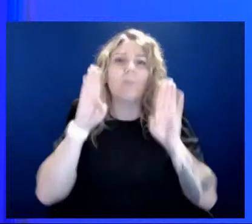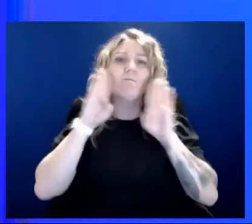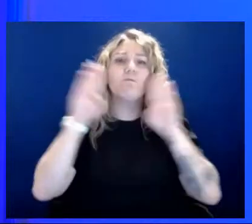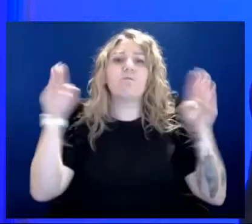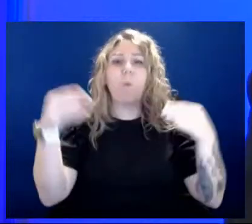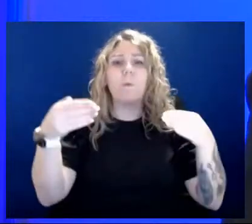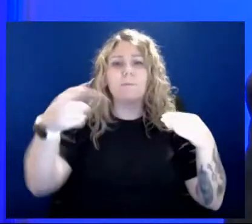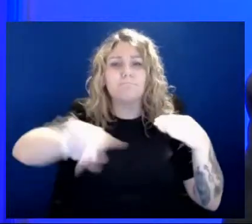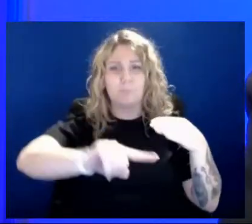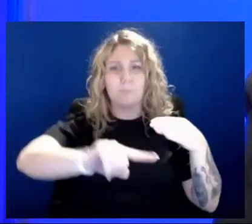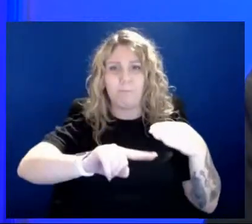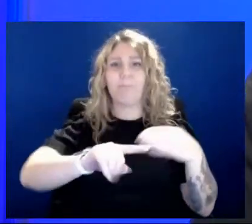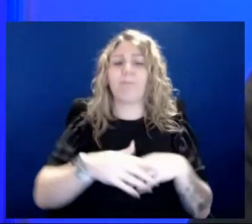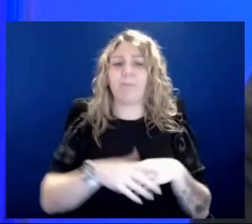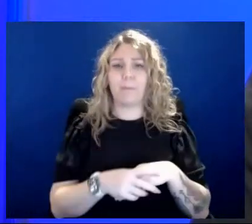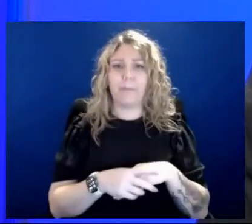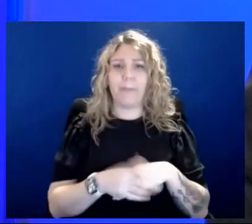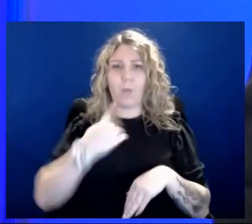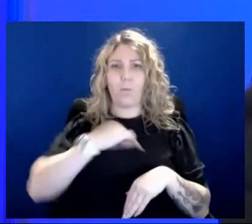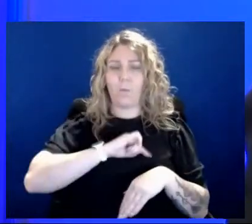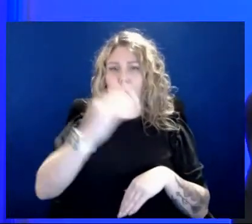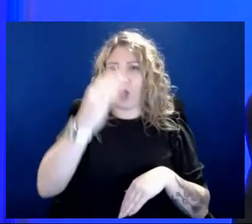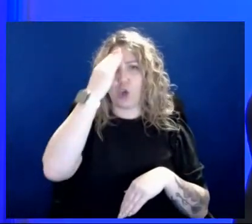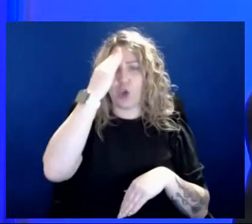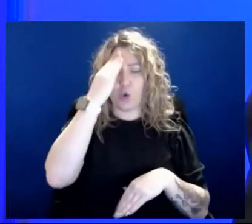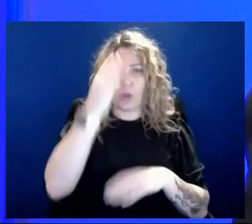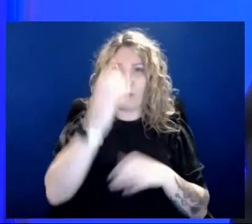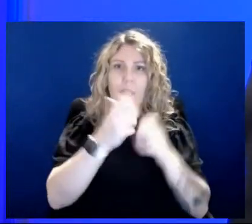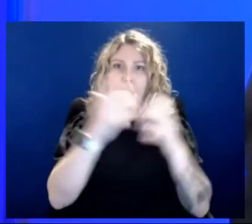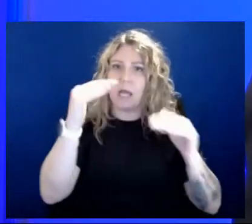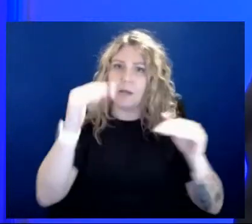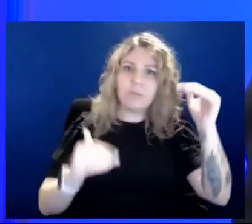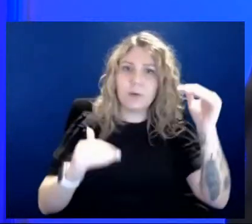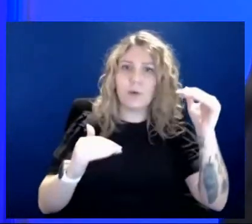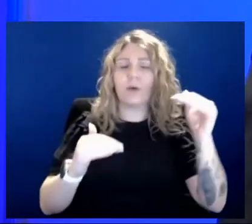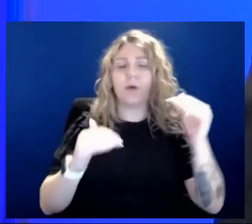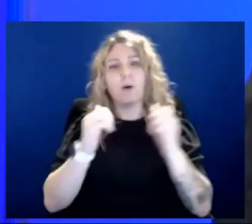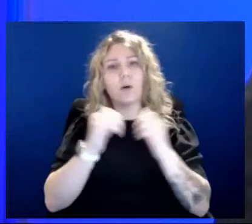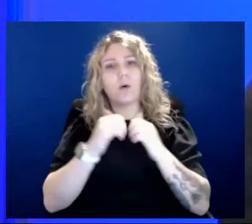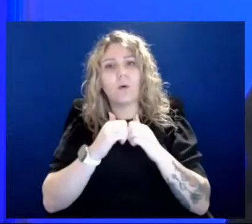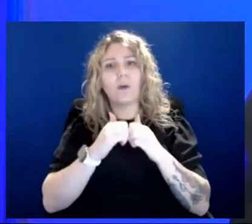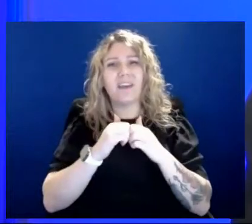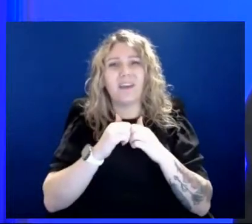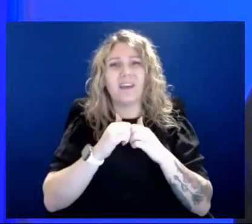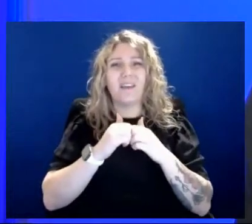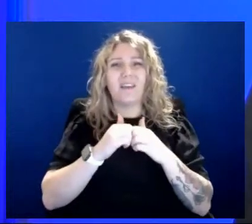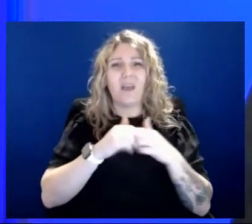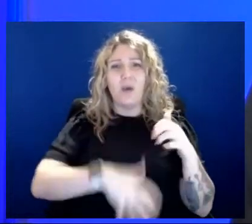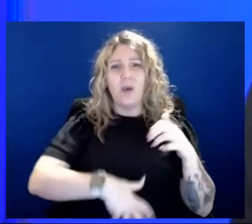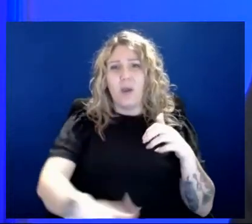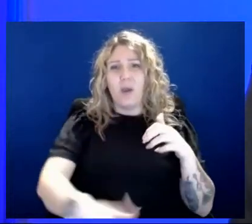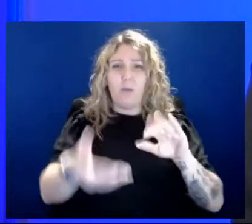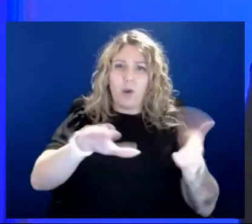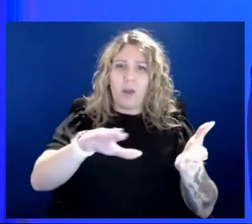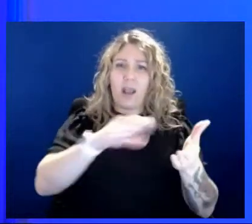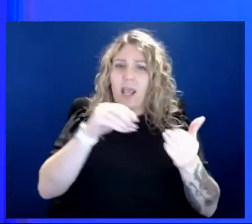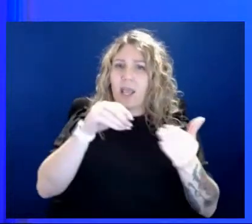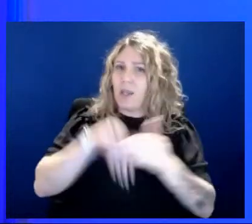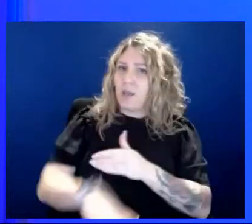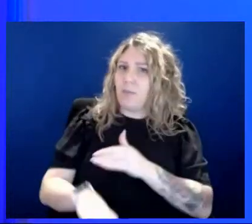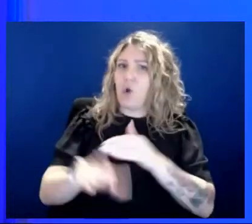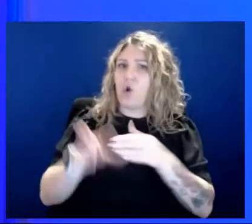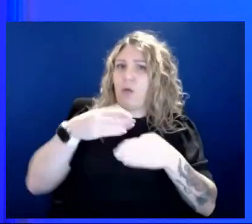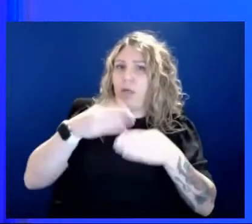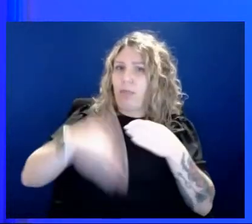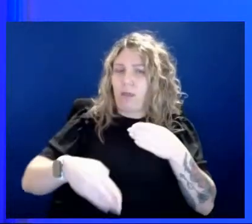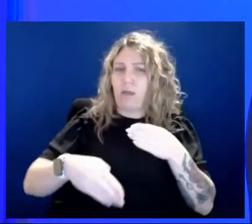we know that there are tremendous inequities and disparities in maternal mortality. and in birth outcomes when we look at